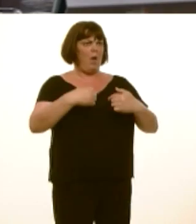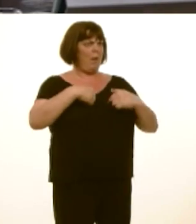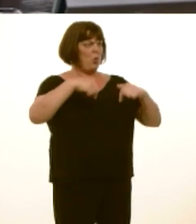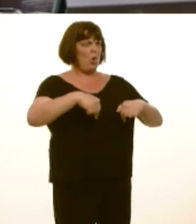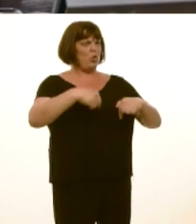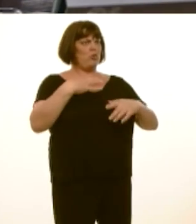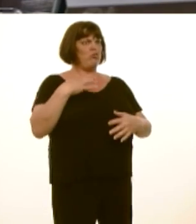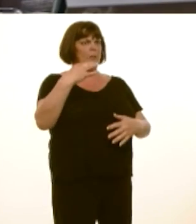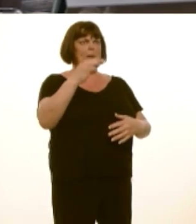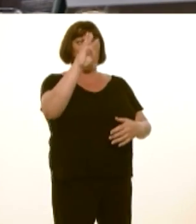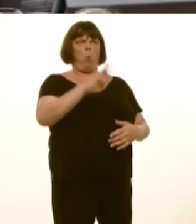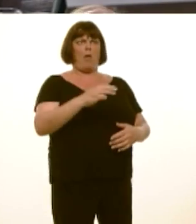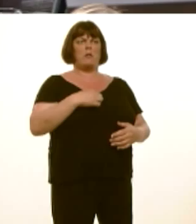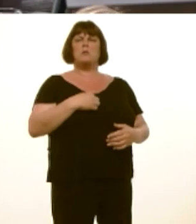Wales.